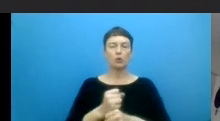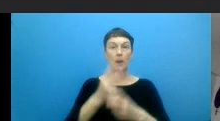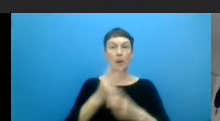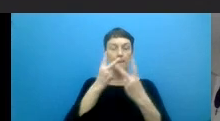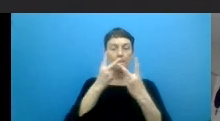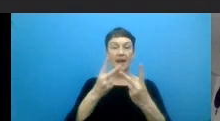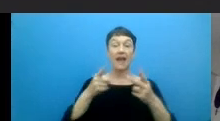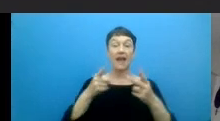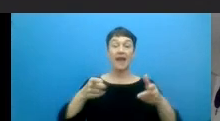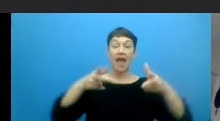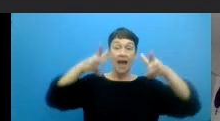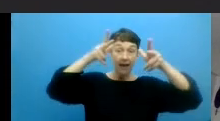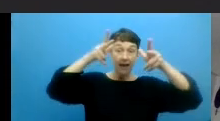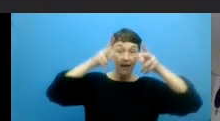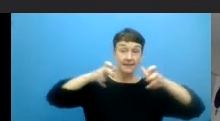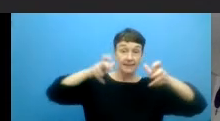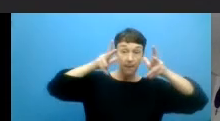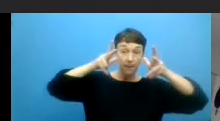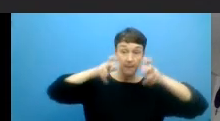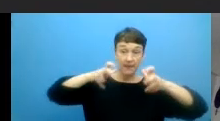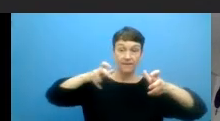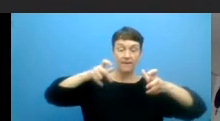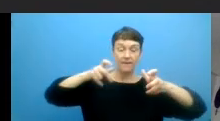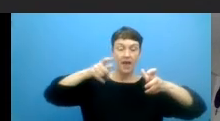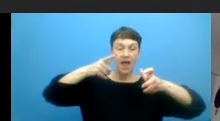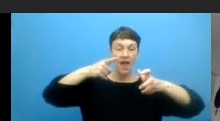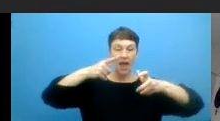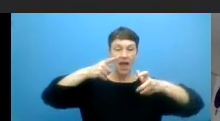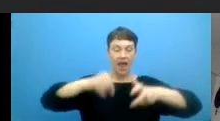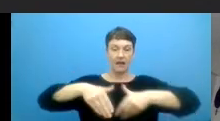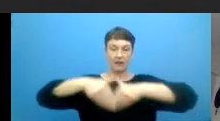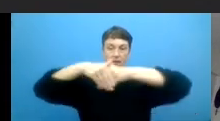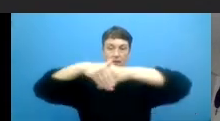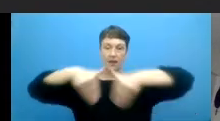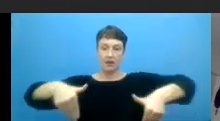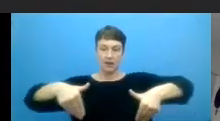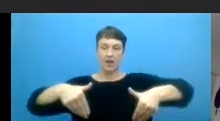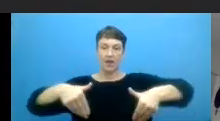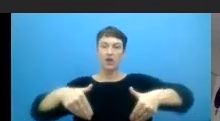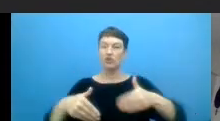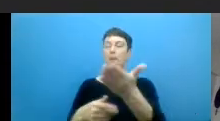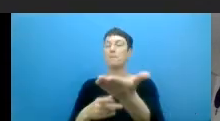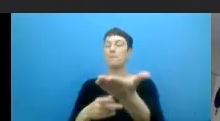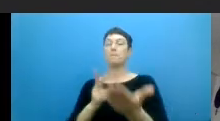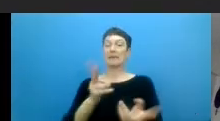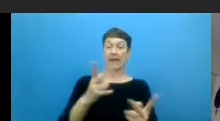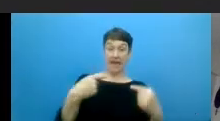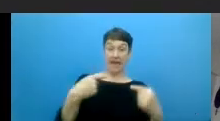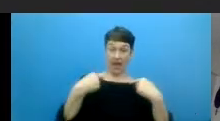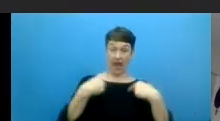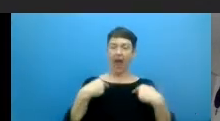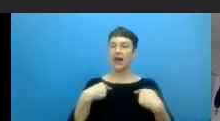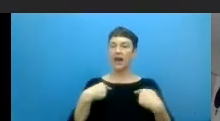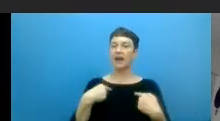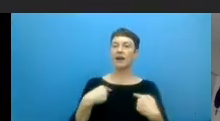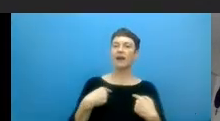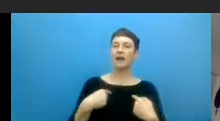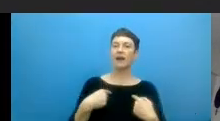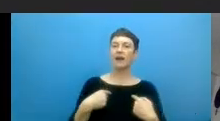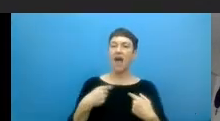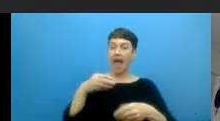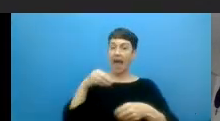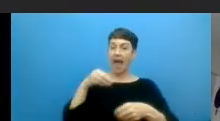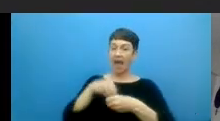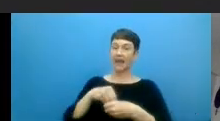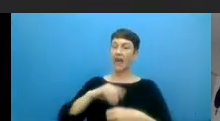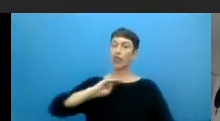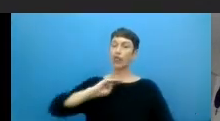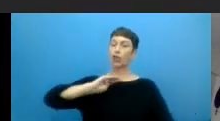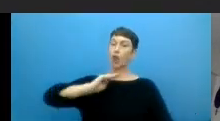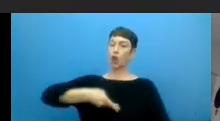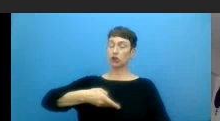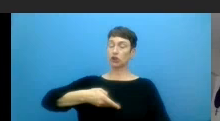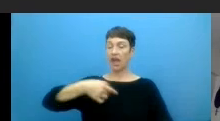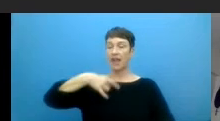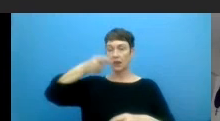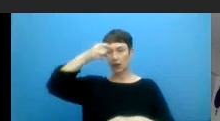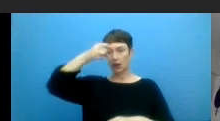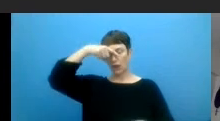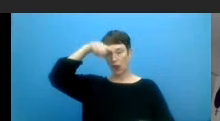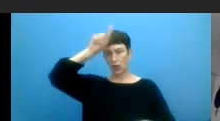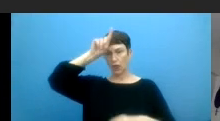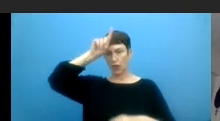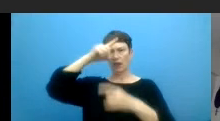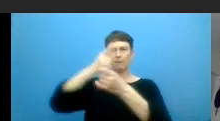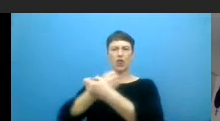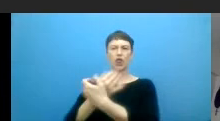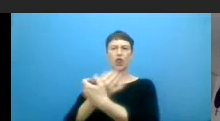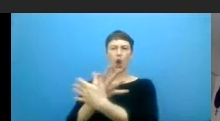because I might not be able to write something academically in German, but I'm fairly sure I will be able